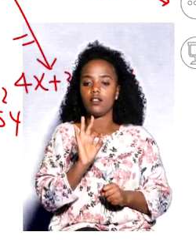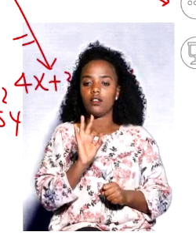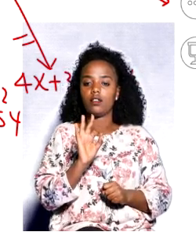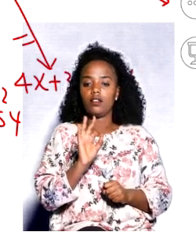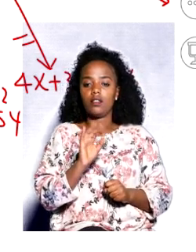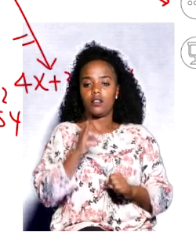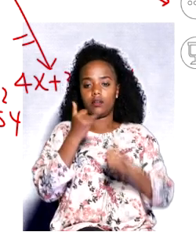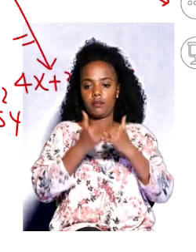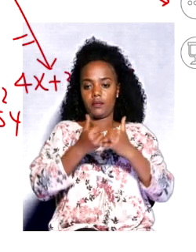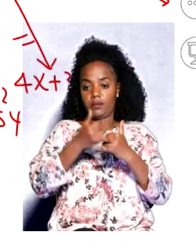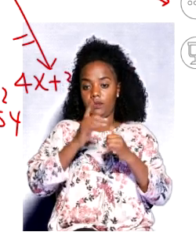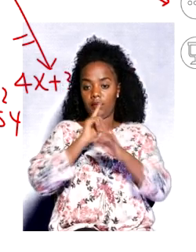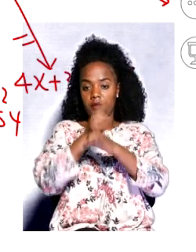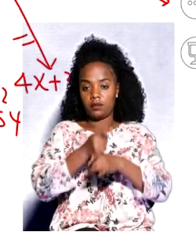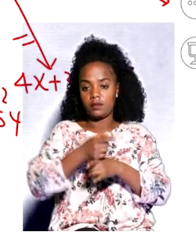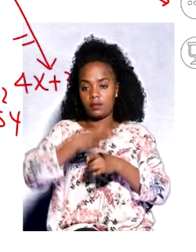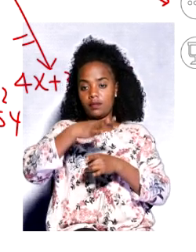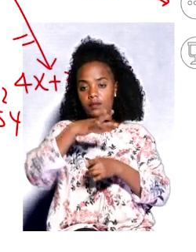this equal to,